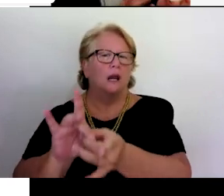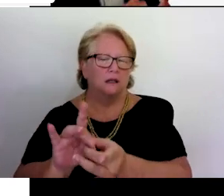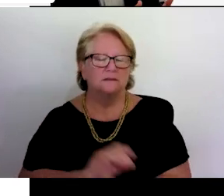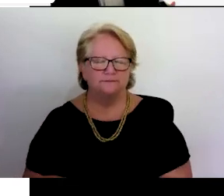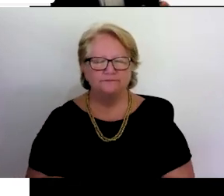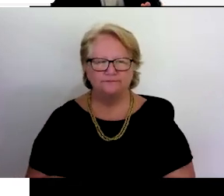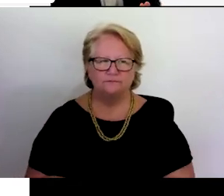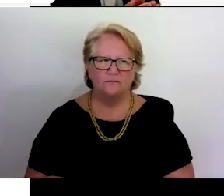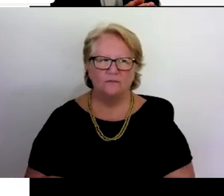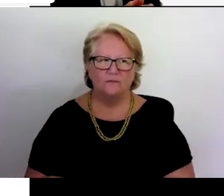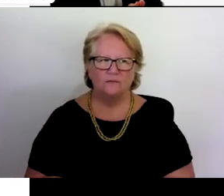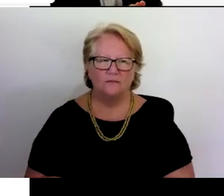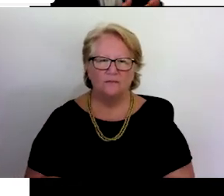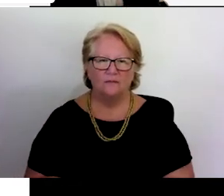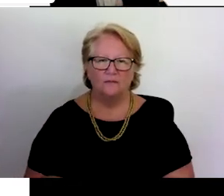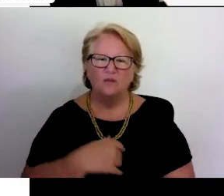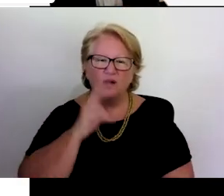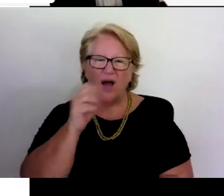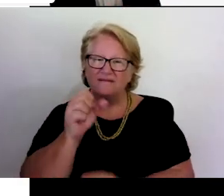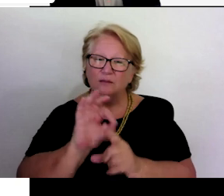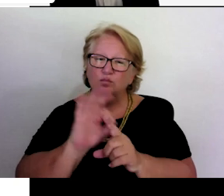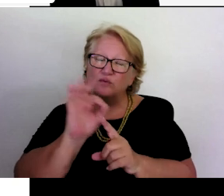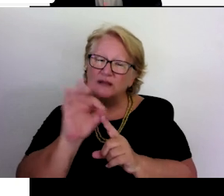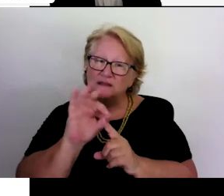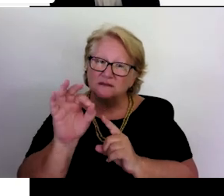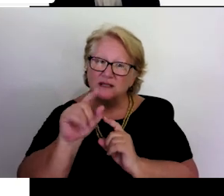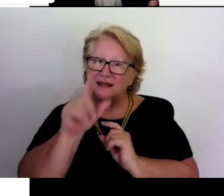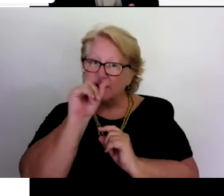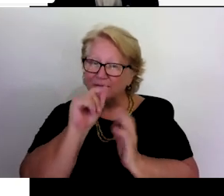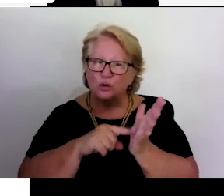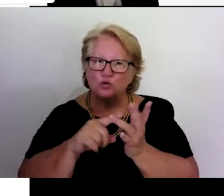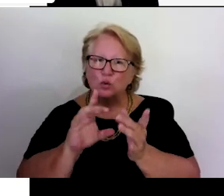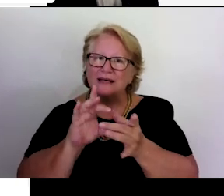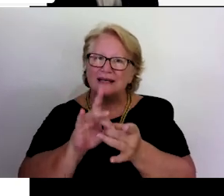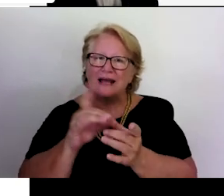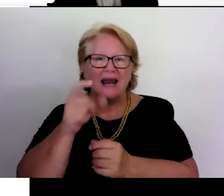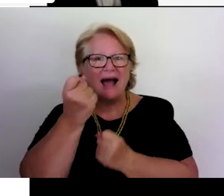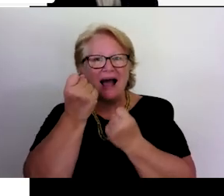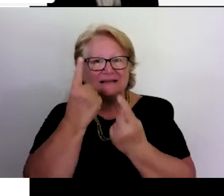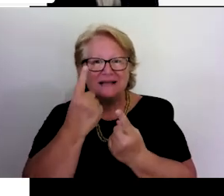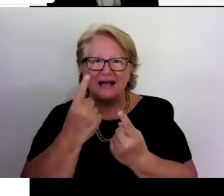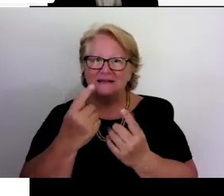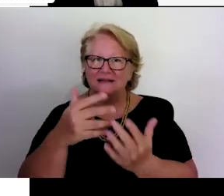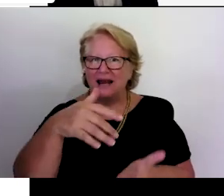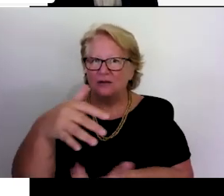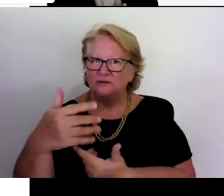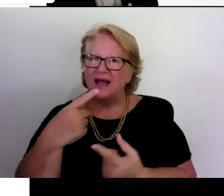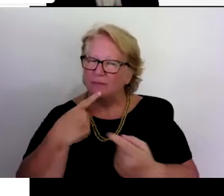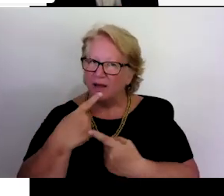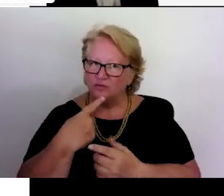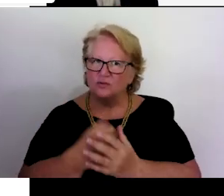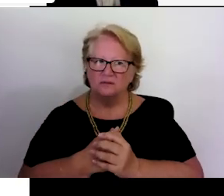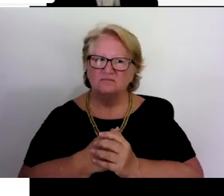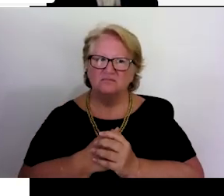We've seen a lot of progress in the capacity to link and understand data in Australia in the time that